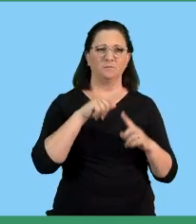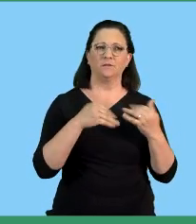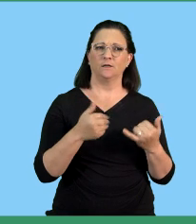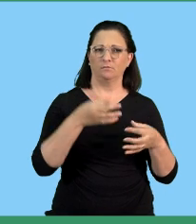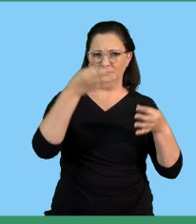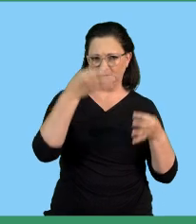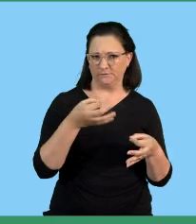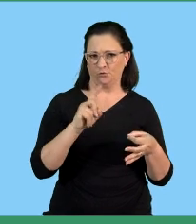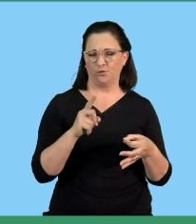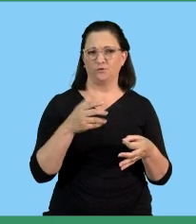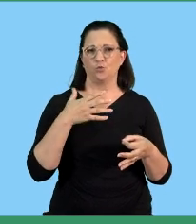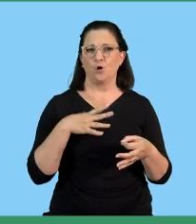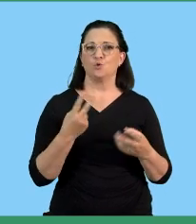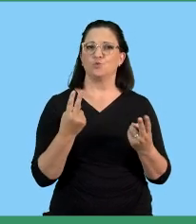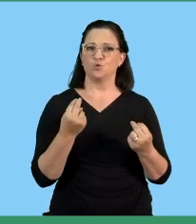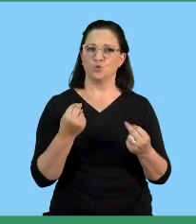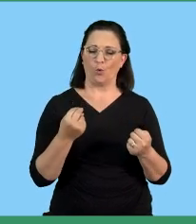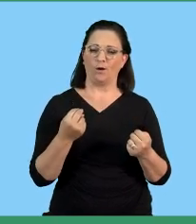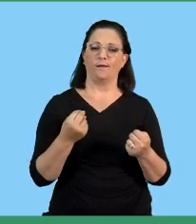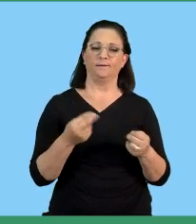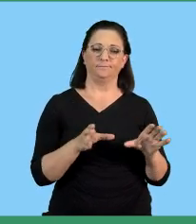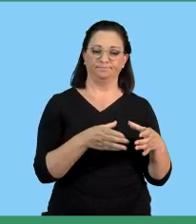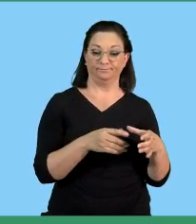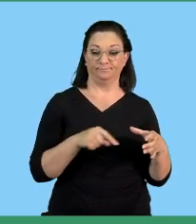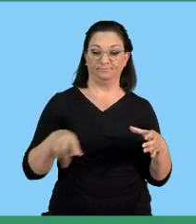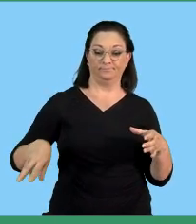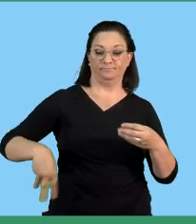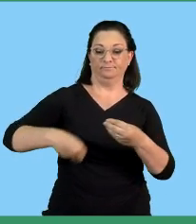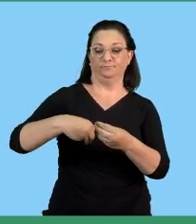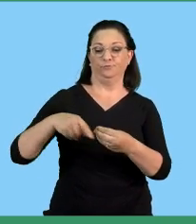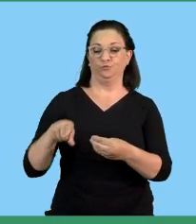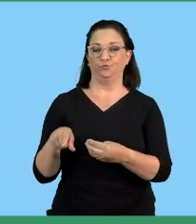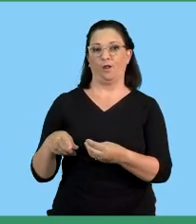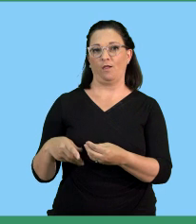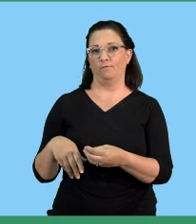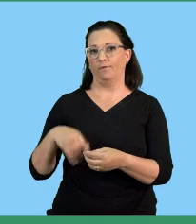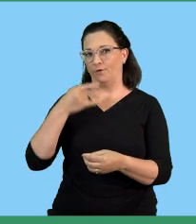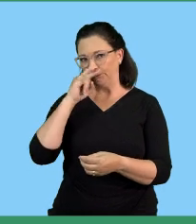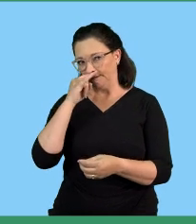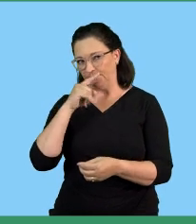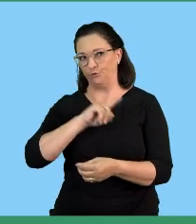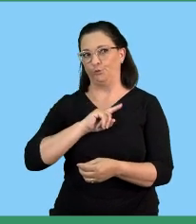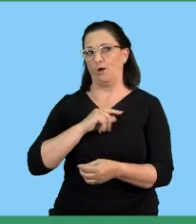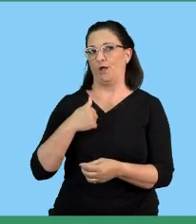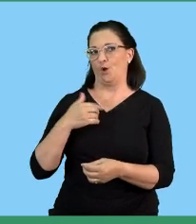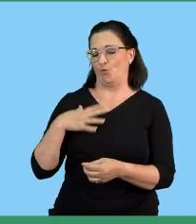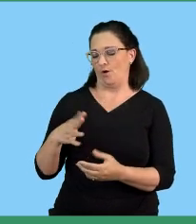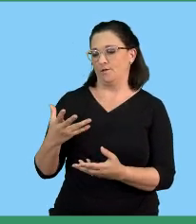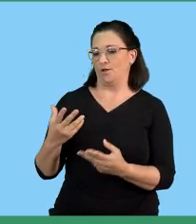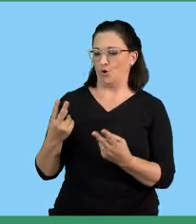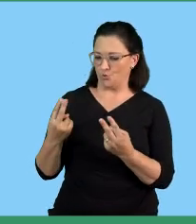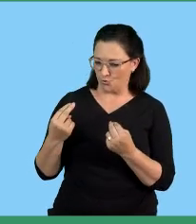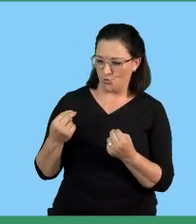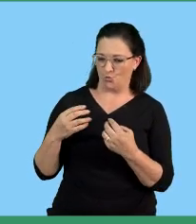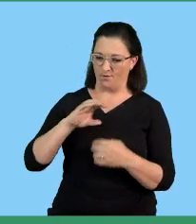TD decided to add new clothing line for toddlers to attract new customers. I'm going to